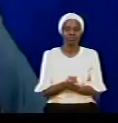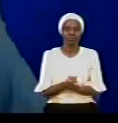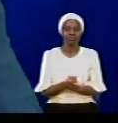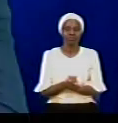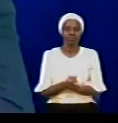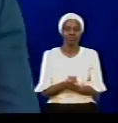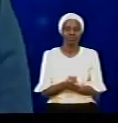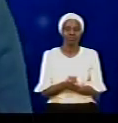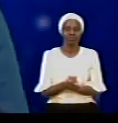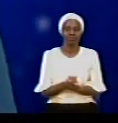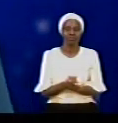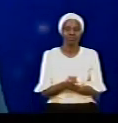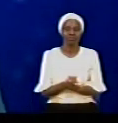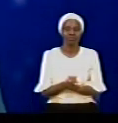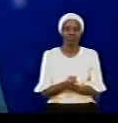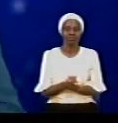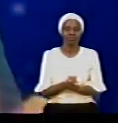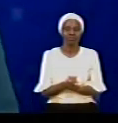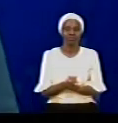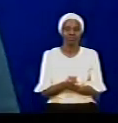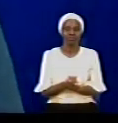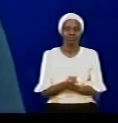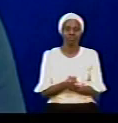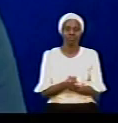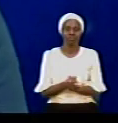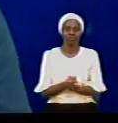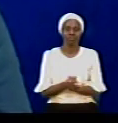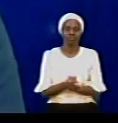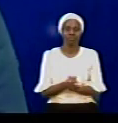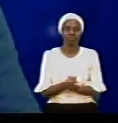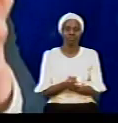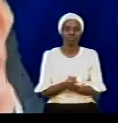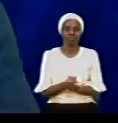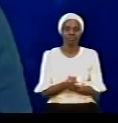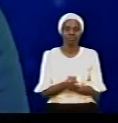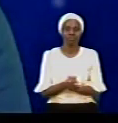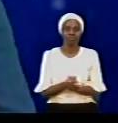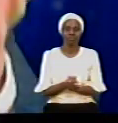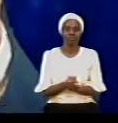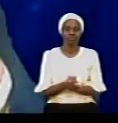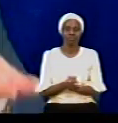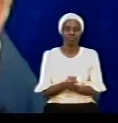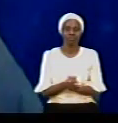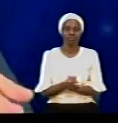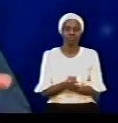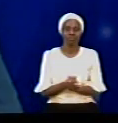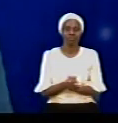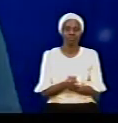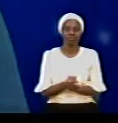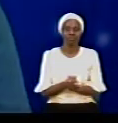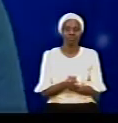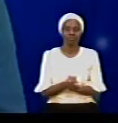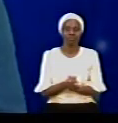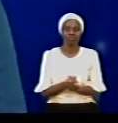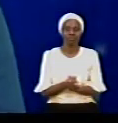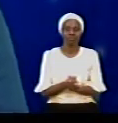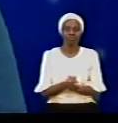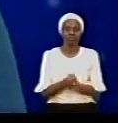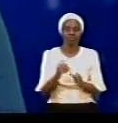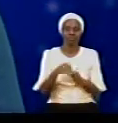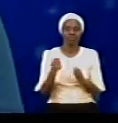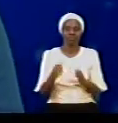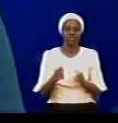songs that soothe the soul. In the night when Paul and Silas were locked up in the cold, dark dungeon, God gave